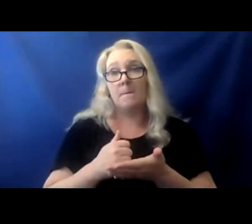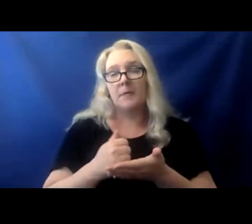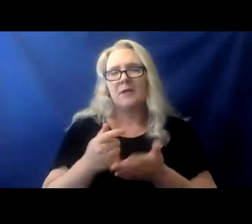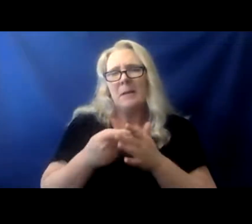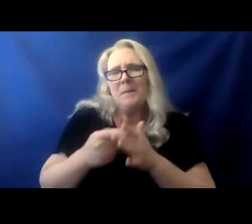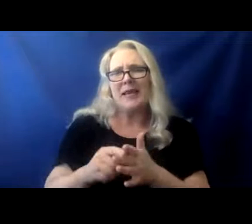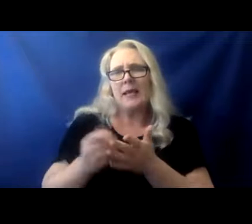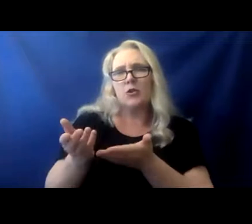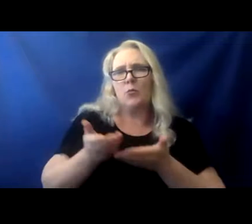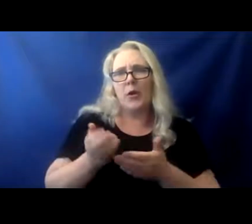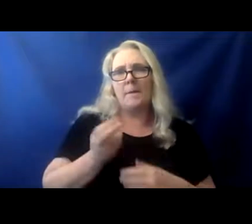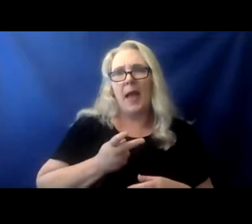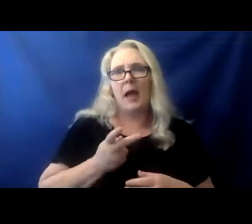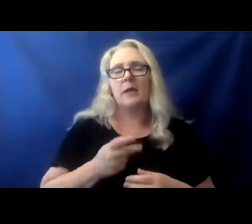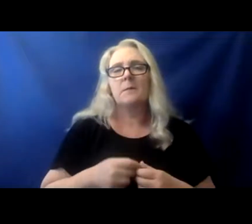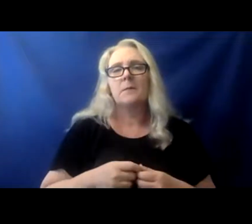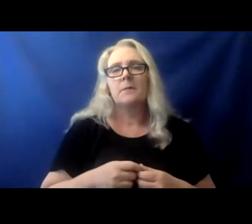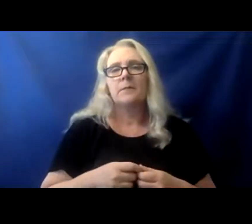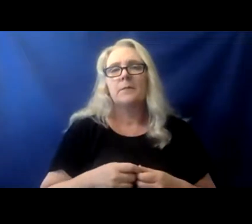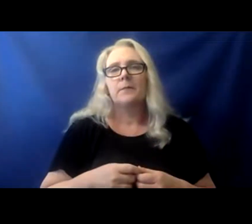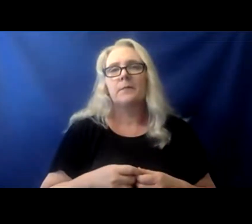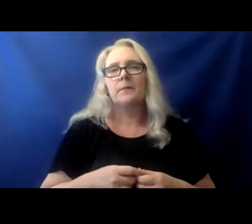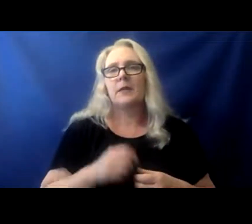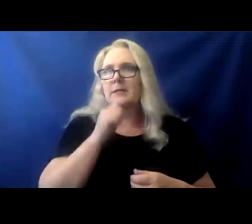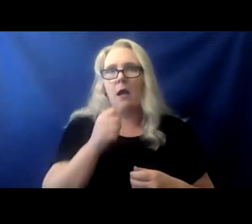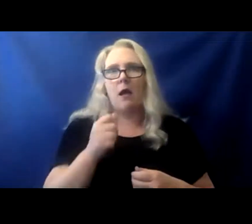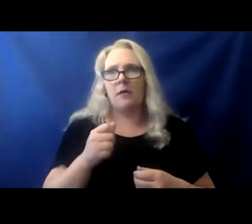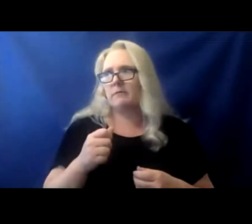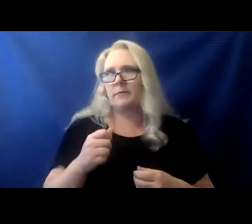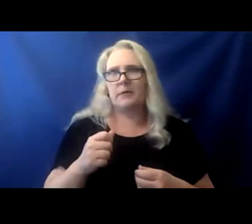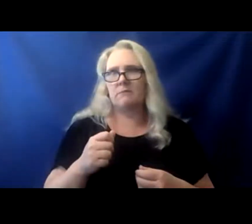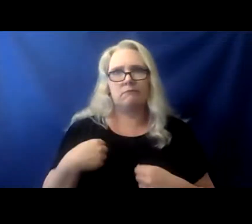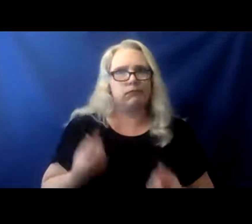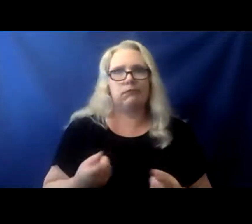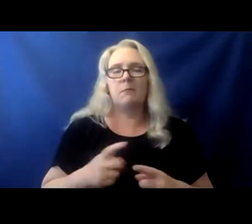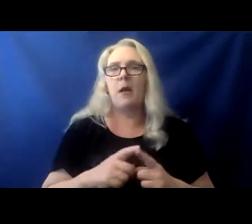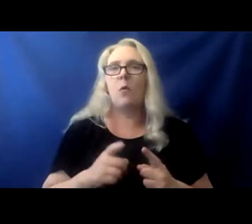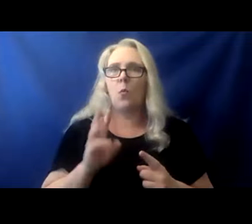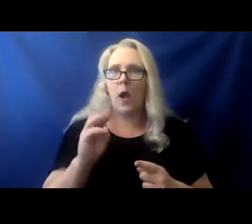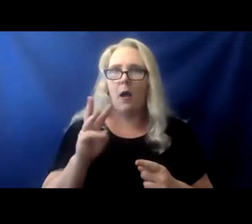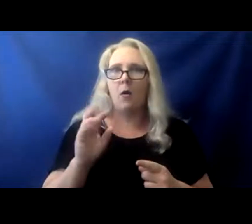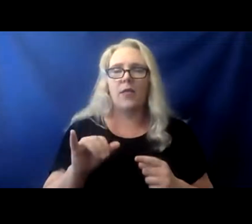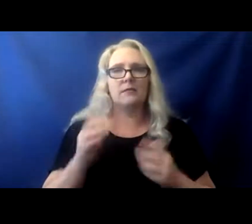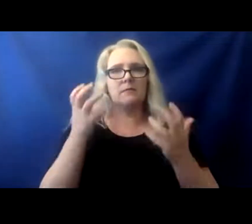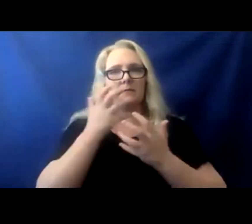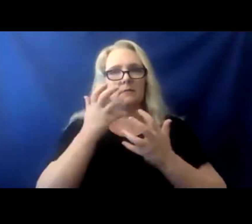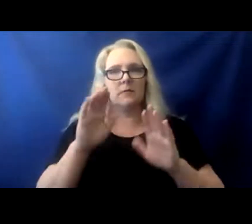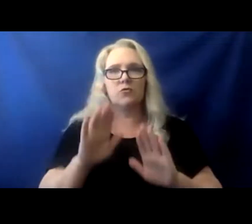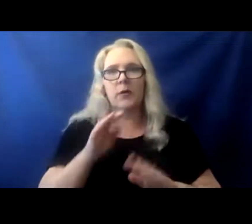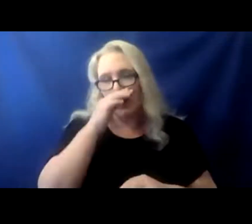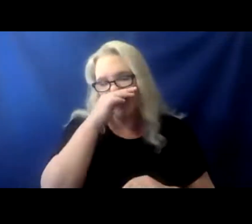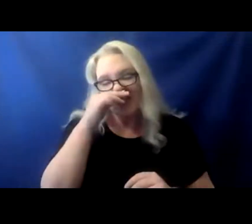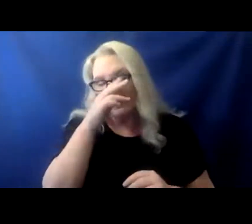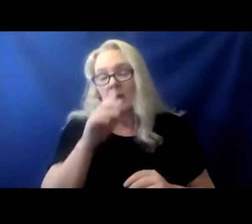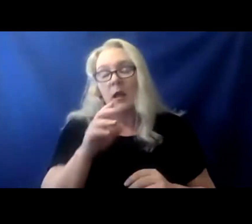to where it hasn't been, and Kevin will correct me, a long, long time, is extraordinary. And then you could go across all